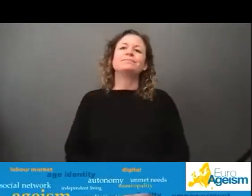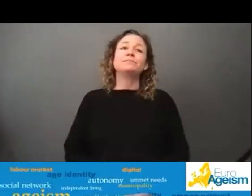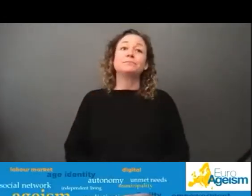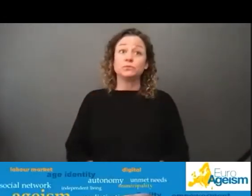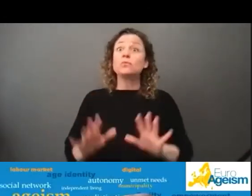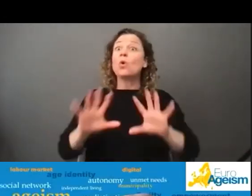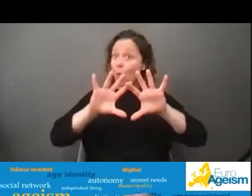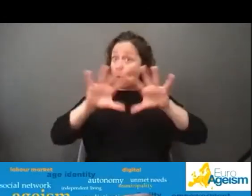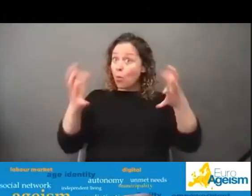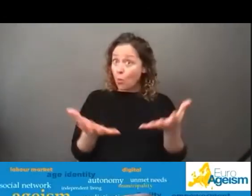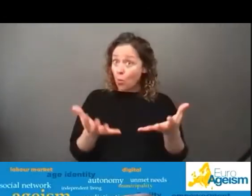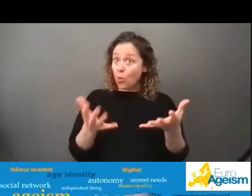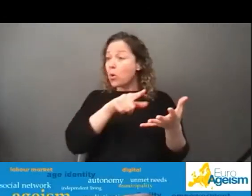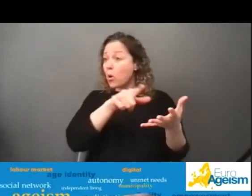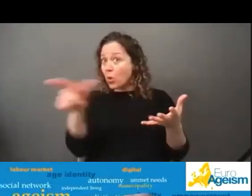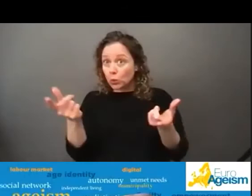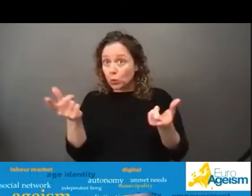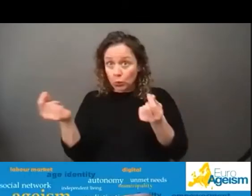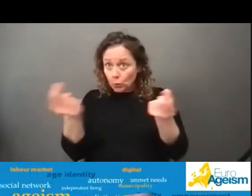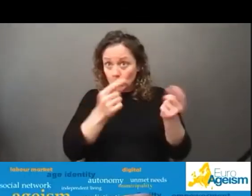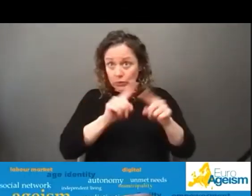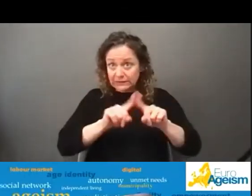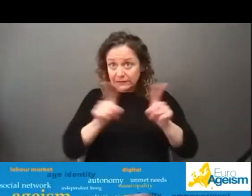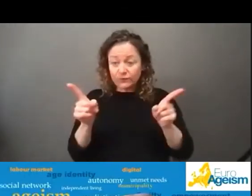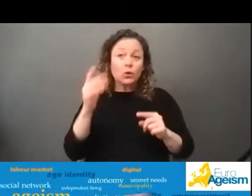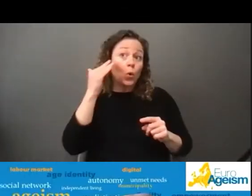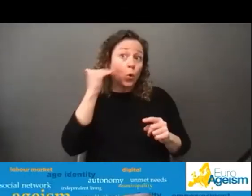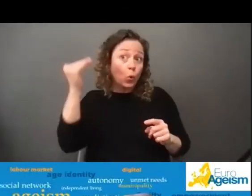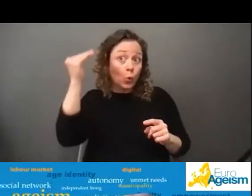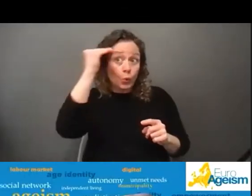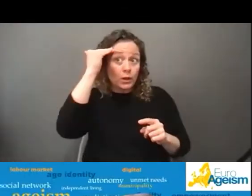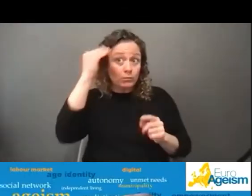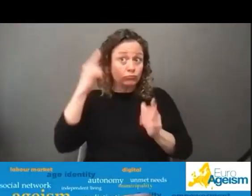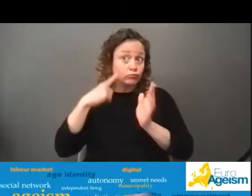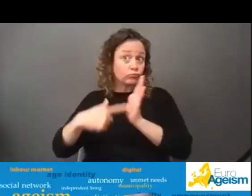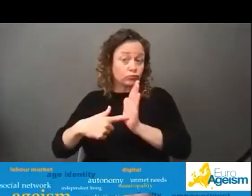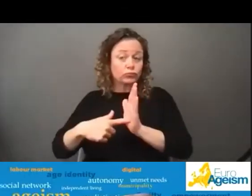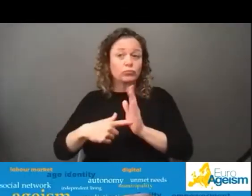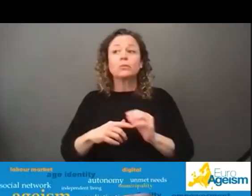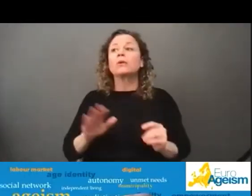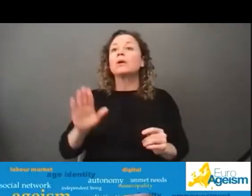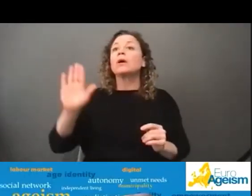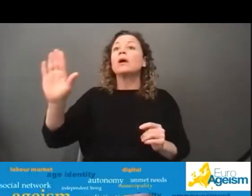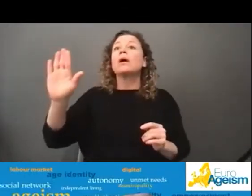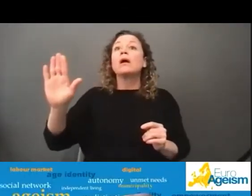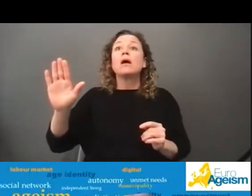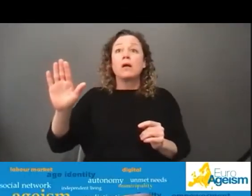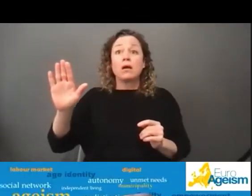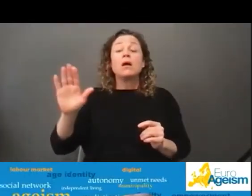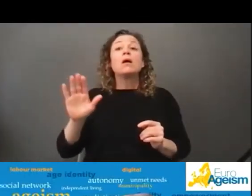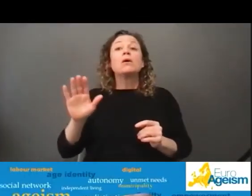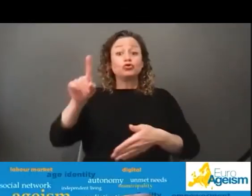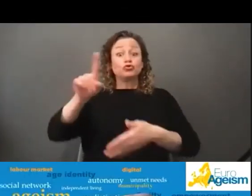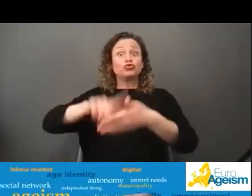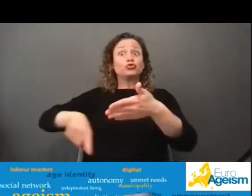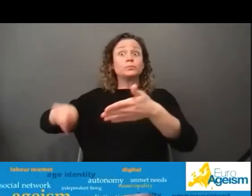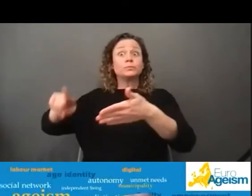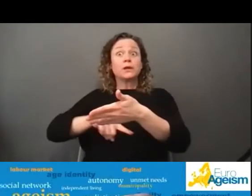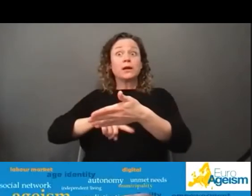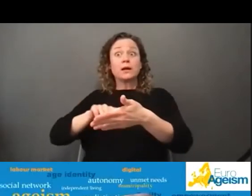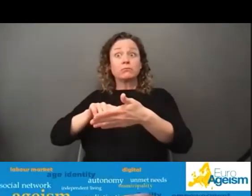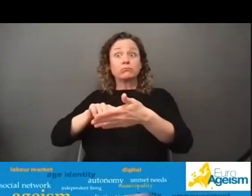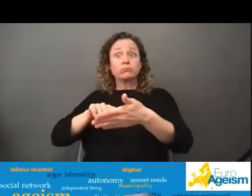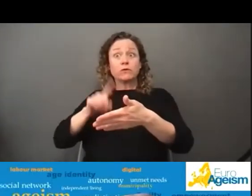For example, in Korea, age discrimination is prohibited within the workplace. So when